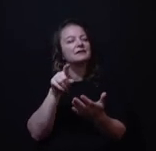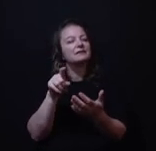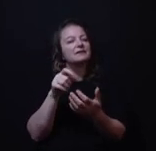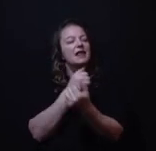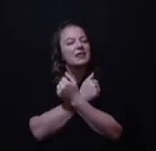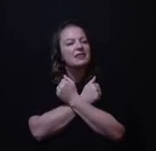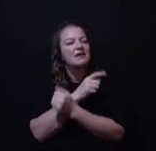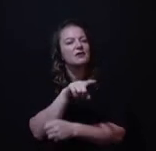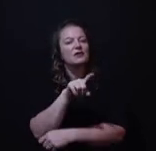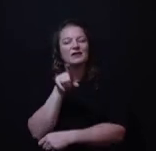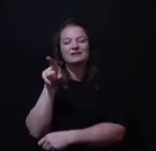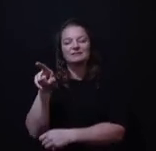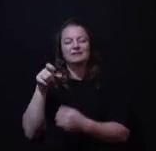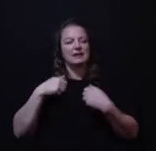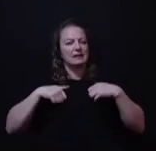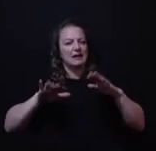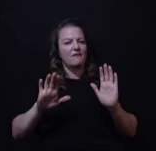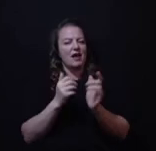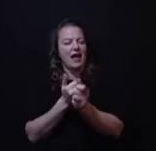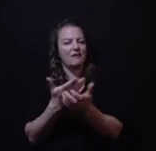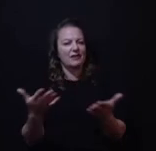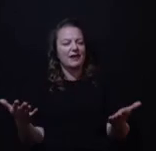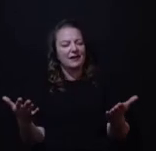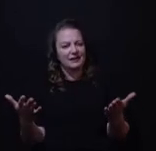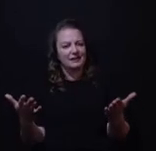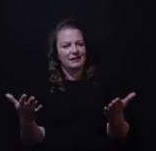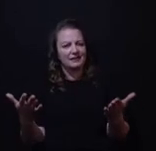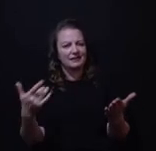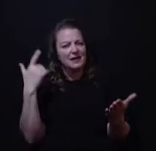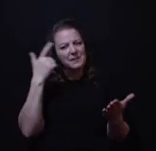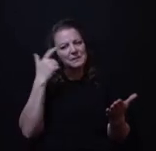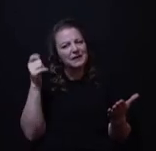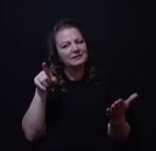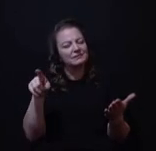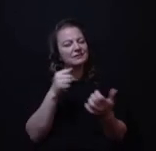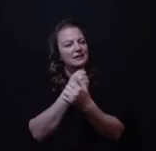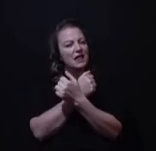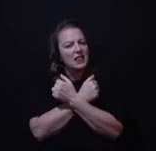I sacrificed everything because I love you.